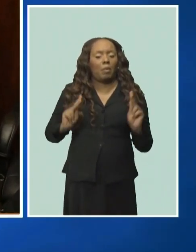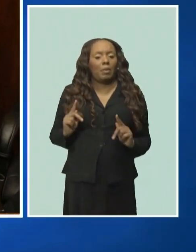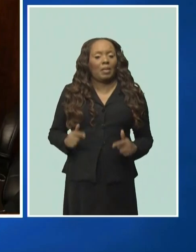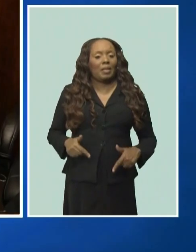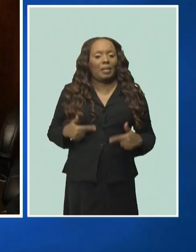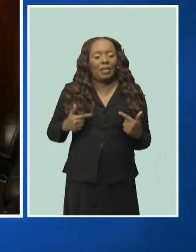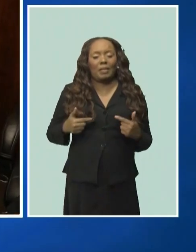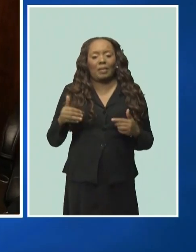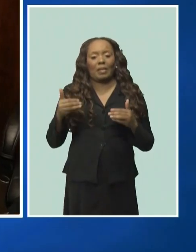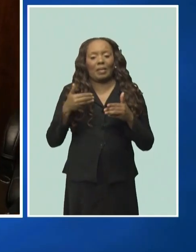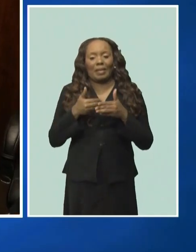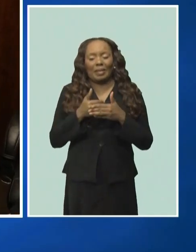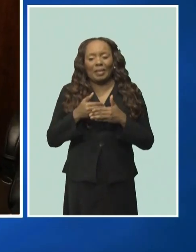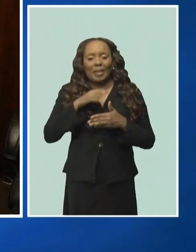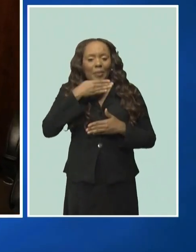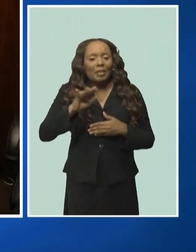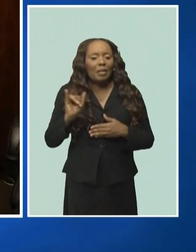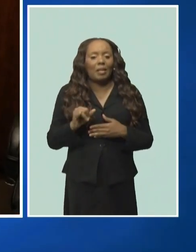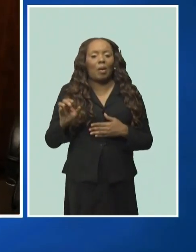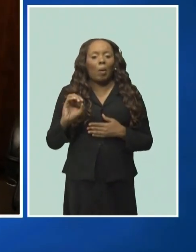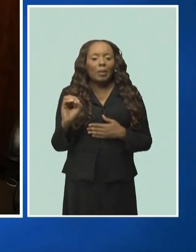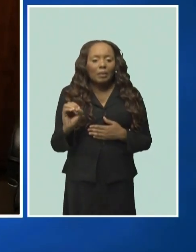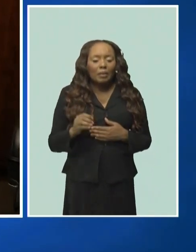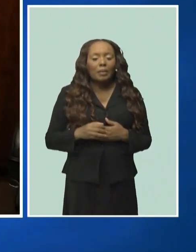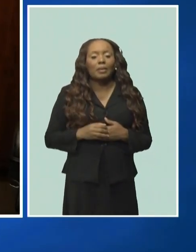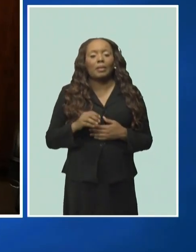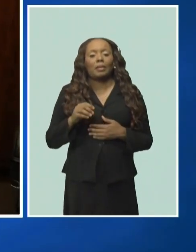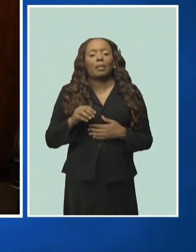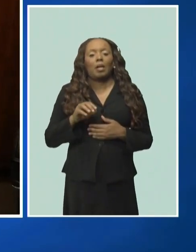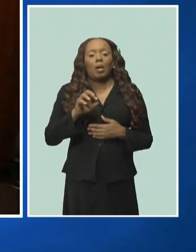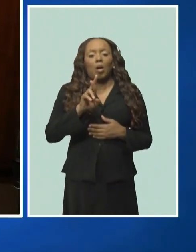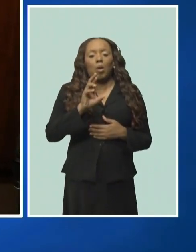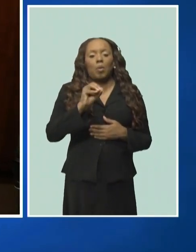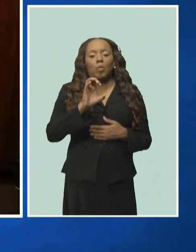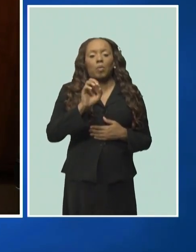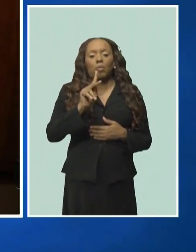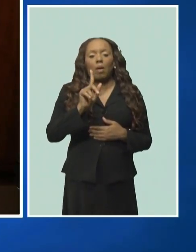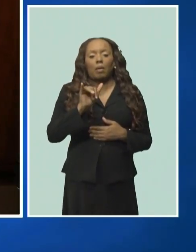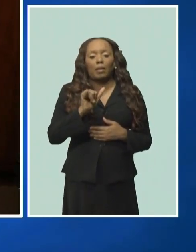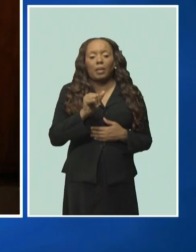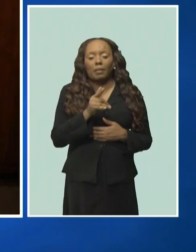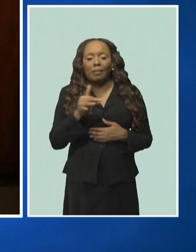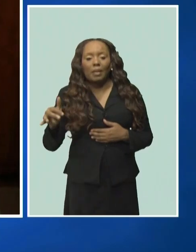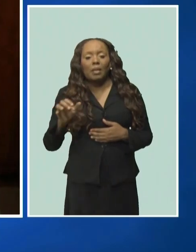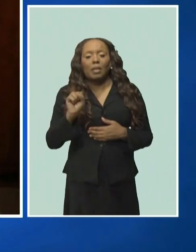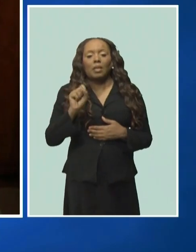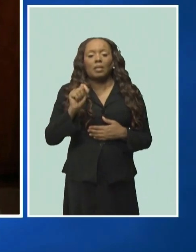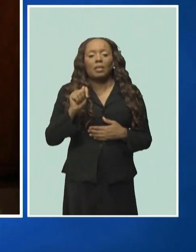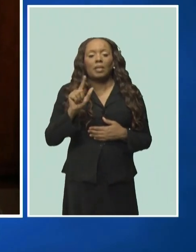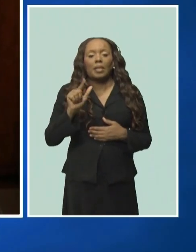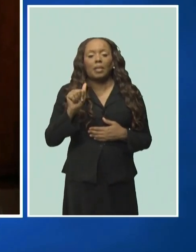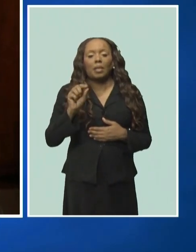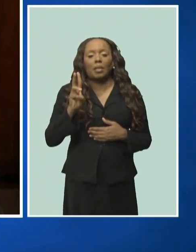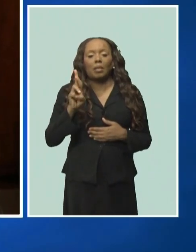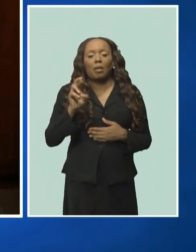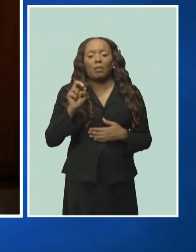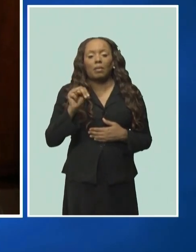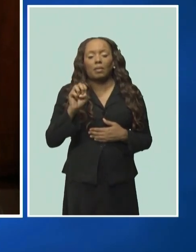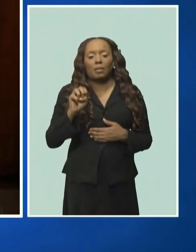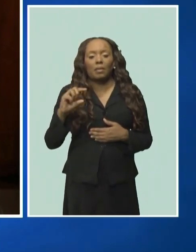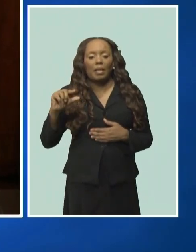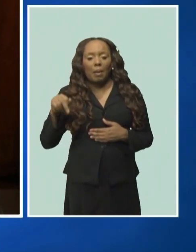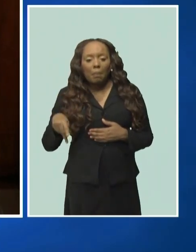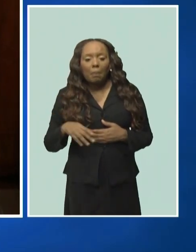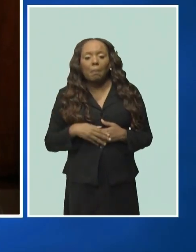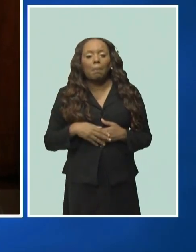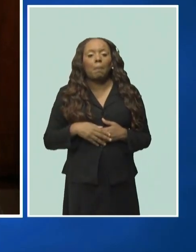coastal areas, including Oistins, Rockley Beach to St. Lawrence Gap, Clinkets, Sand Street, Mullins, and others who